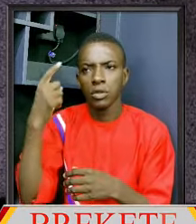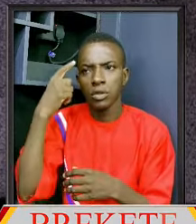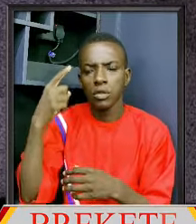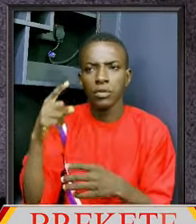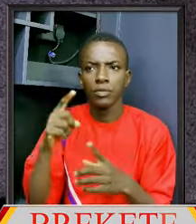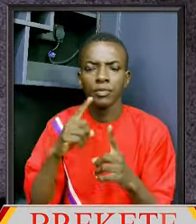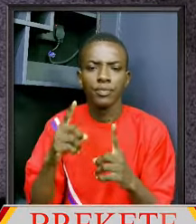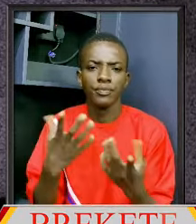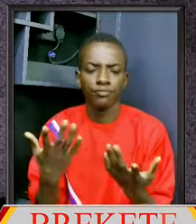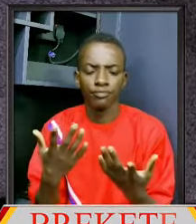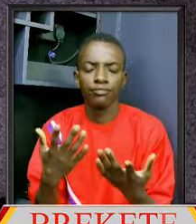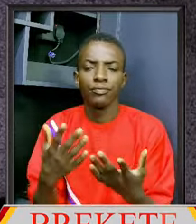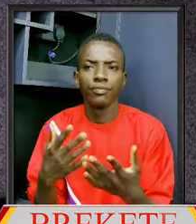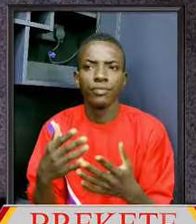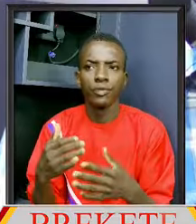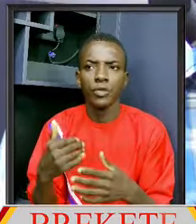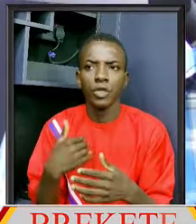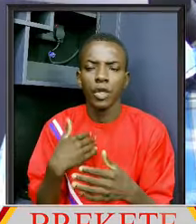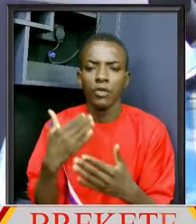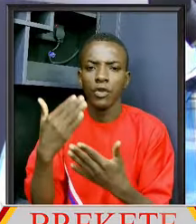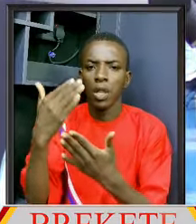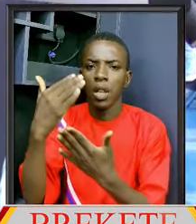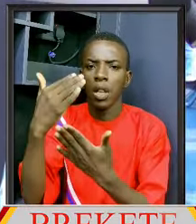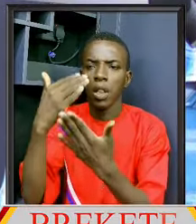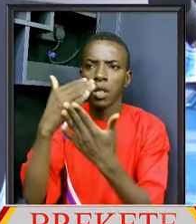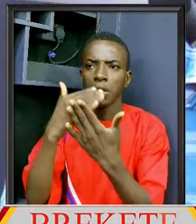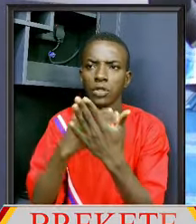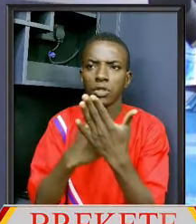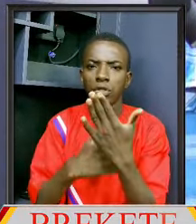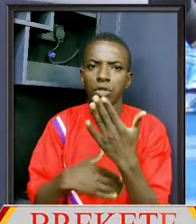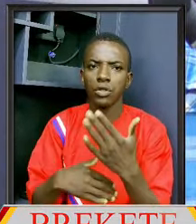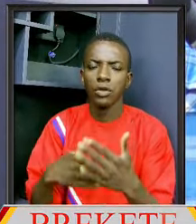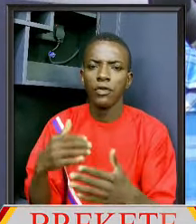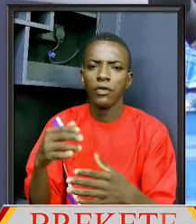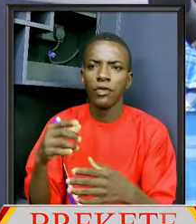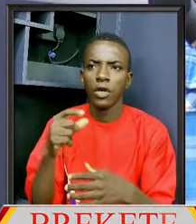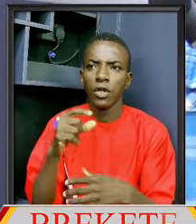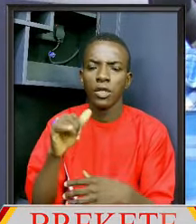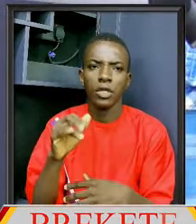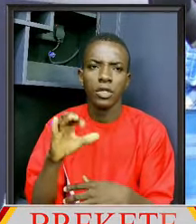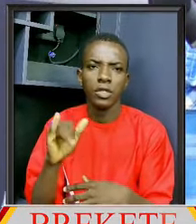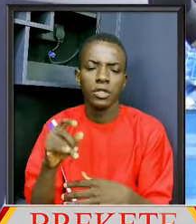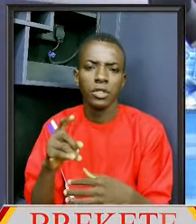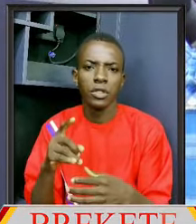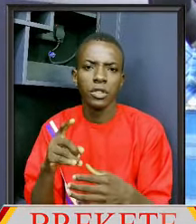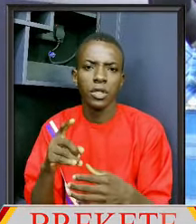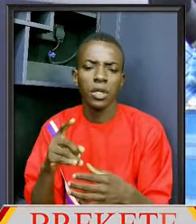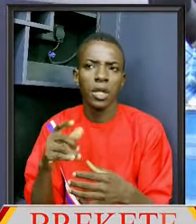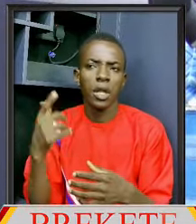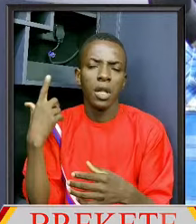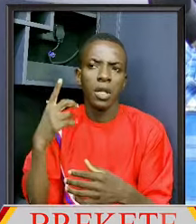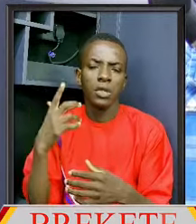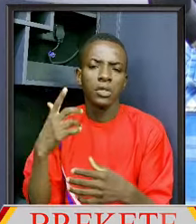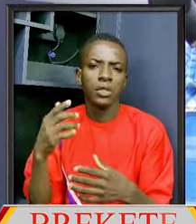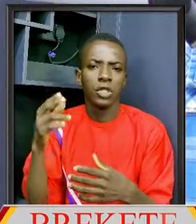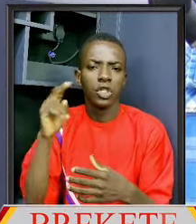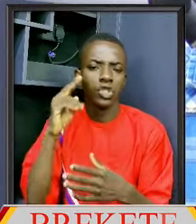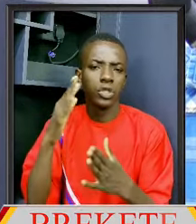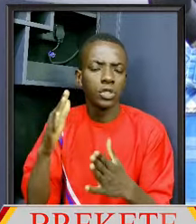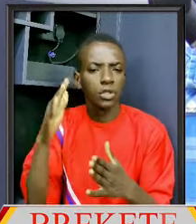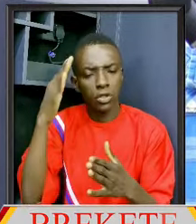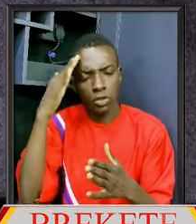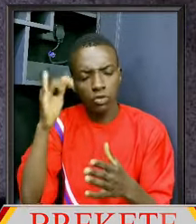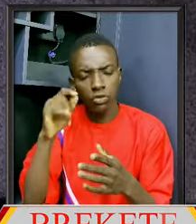consultant, I don't talk am. We need to have a list of accredited laboratories. Nigerians need to know